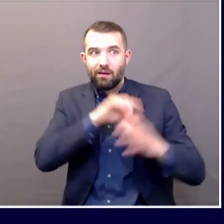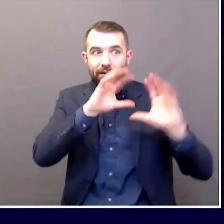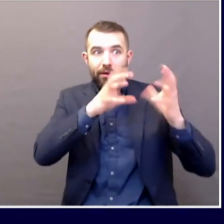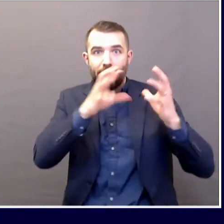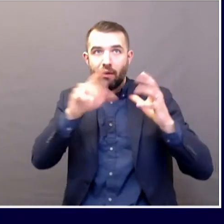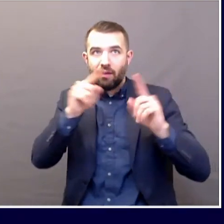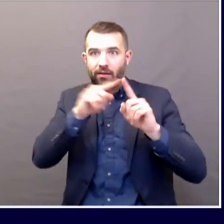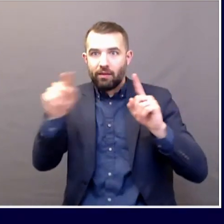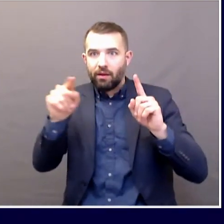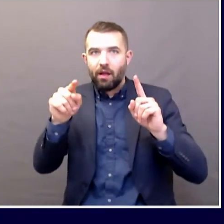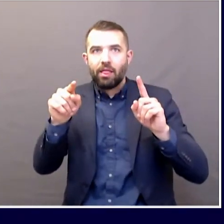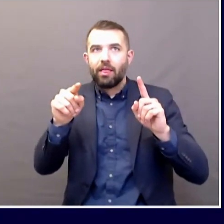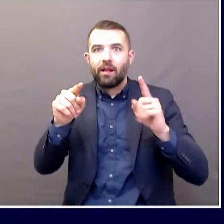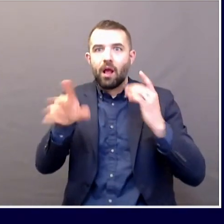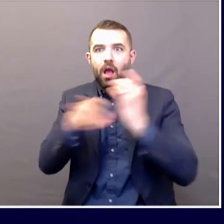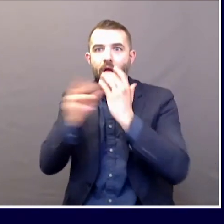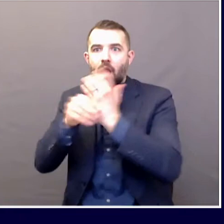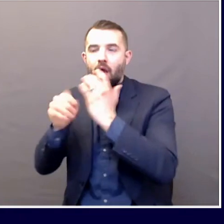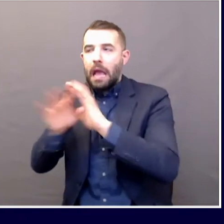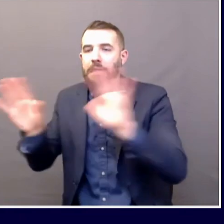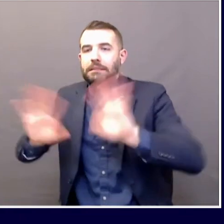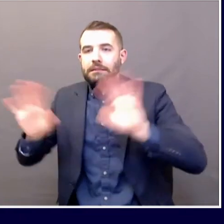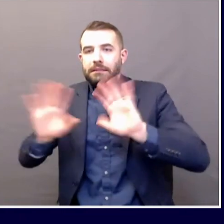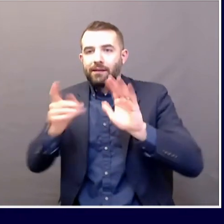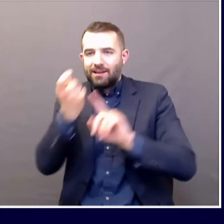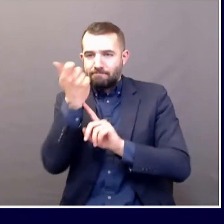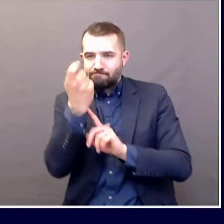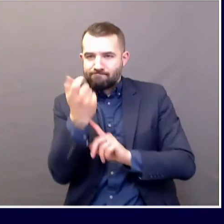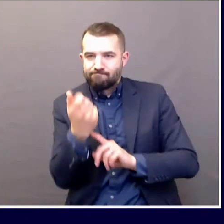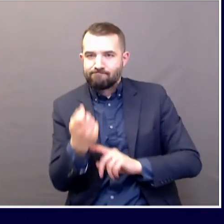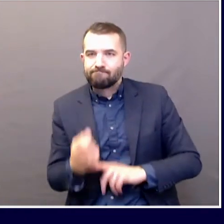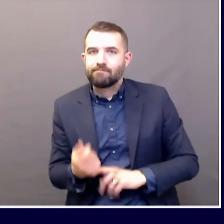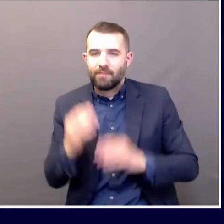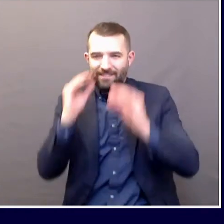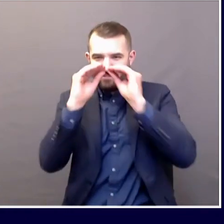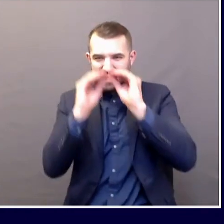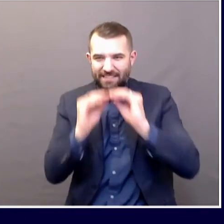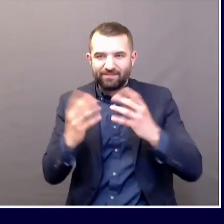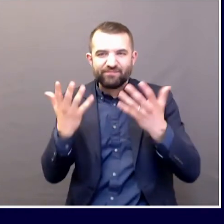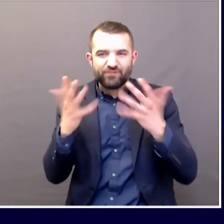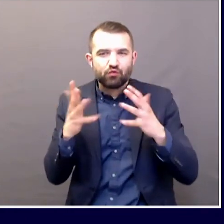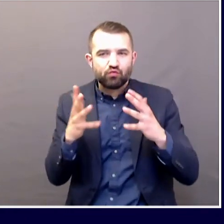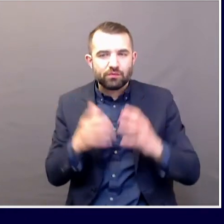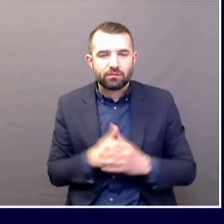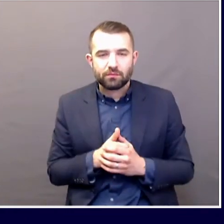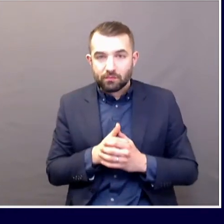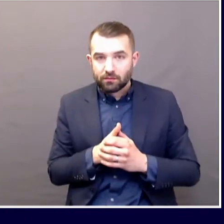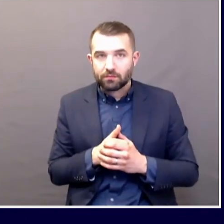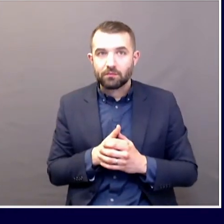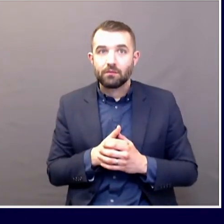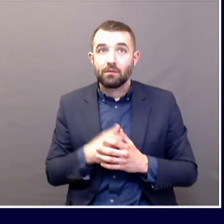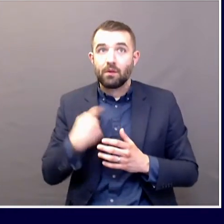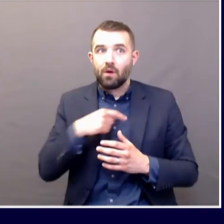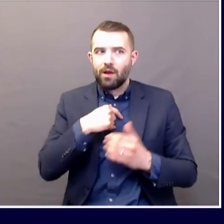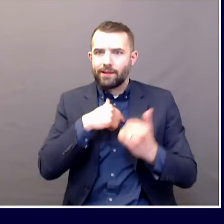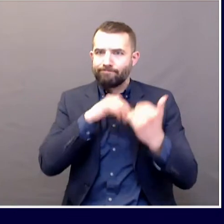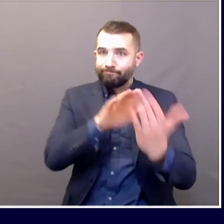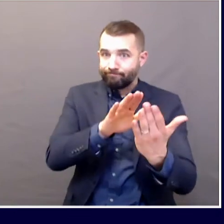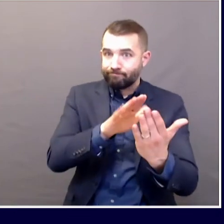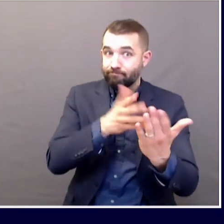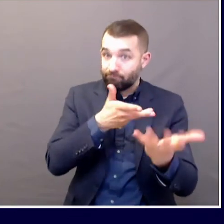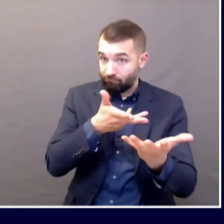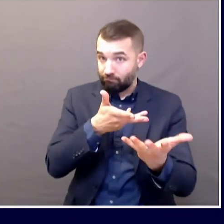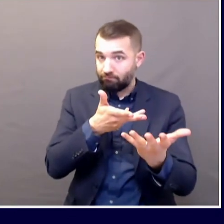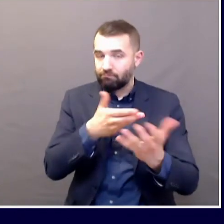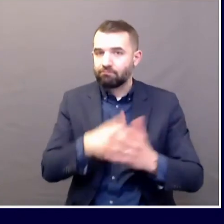that concern and we're working to fix the website. So that's sort of how we handle that process on our end, Chris. Did